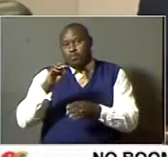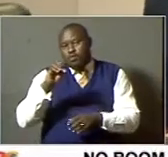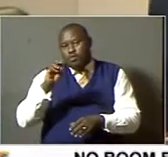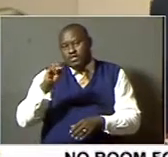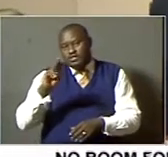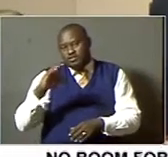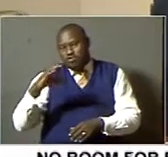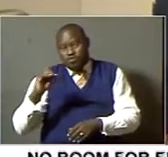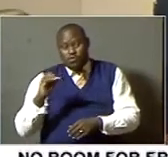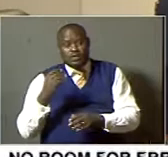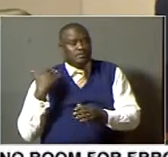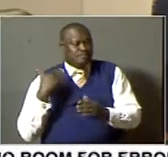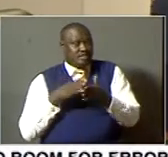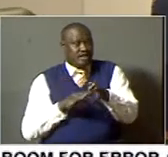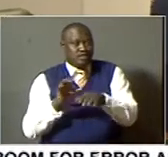took place.